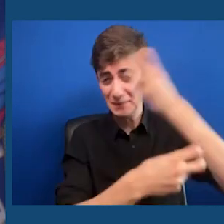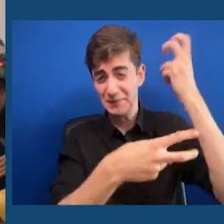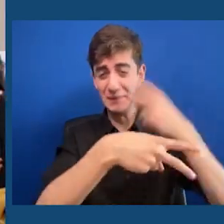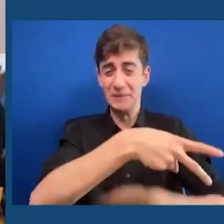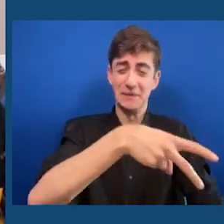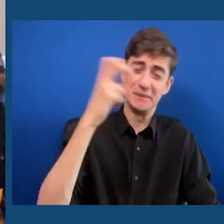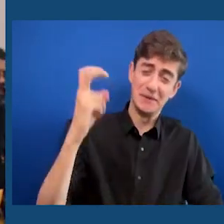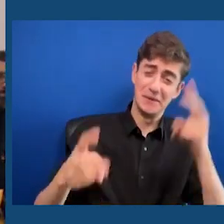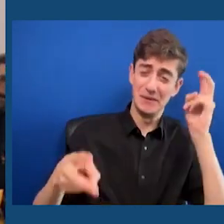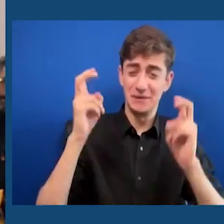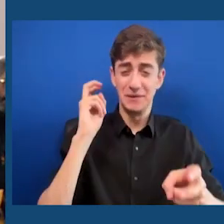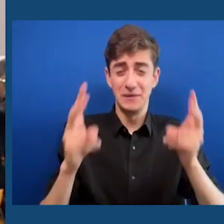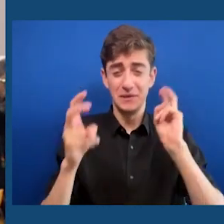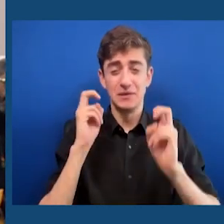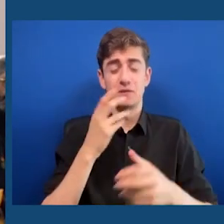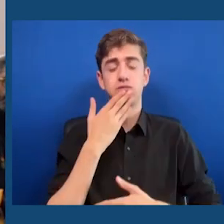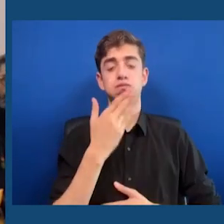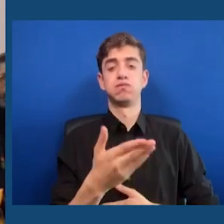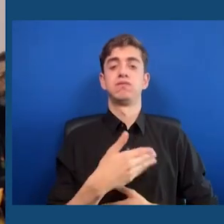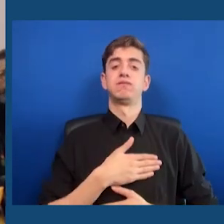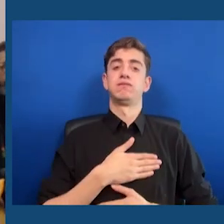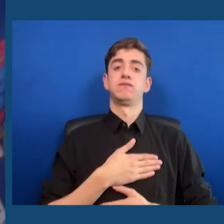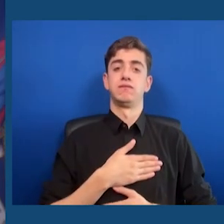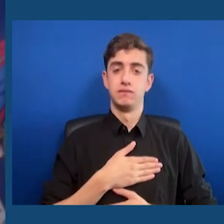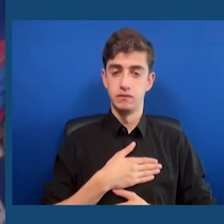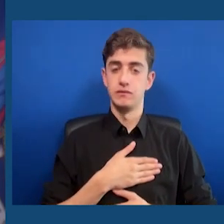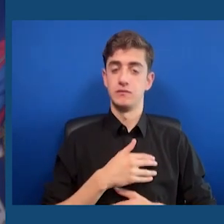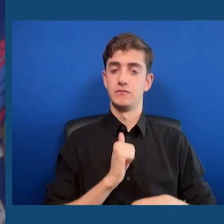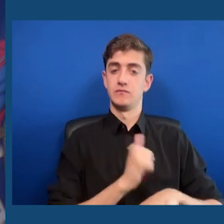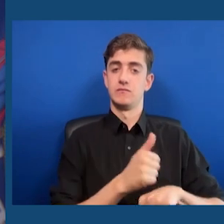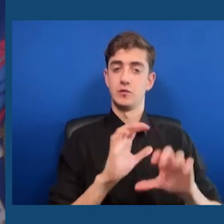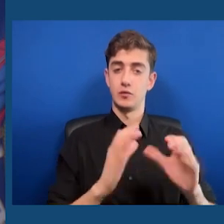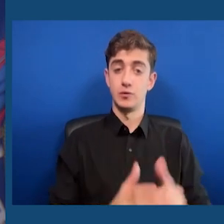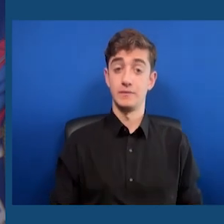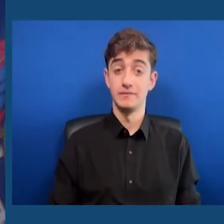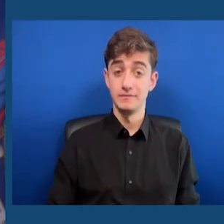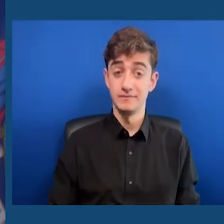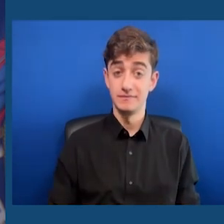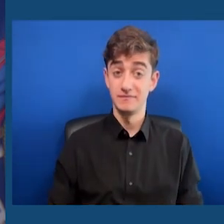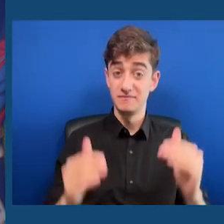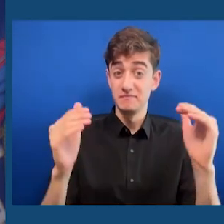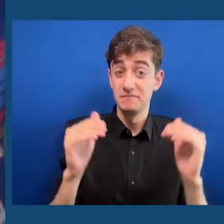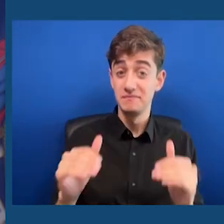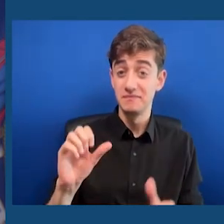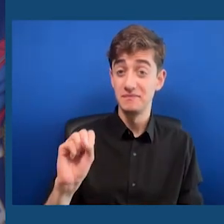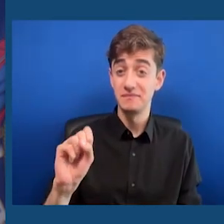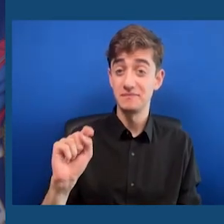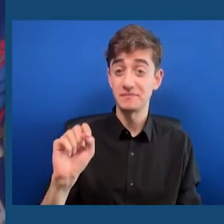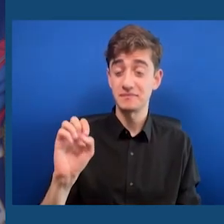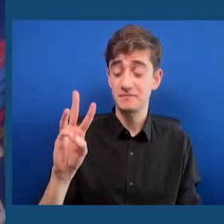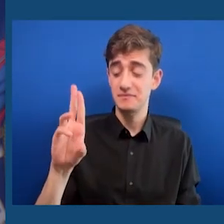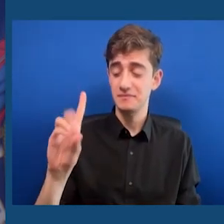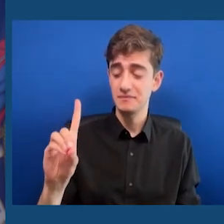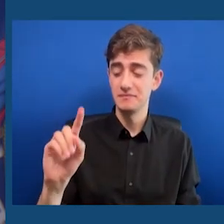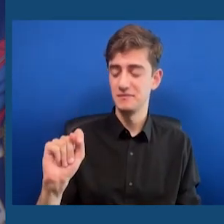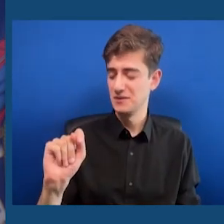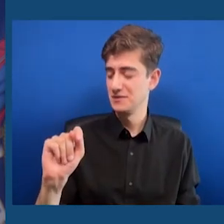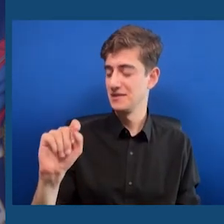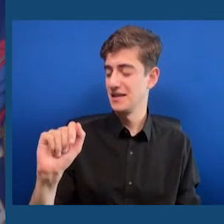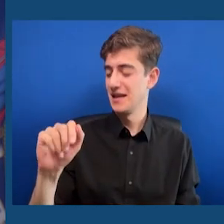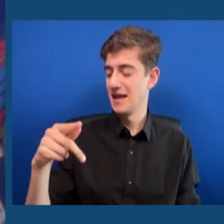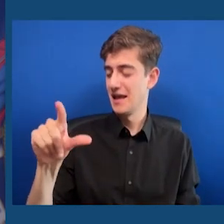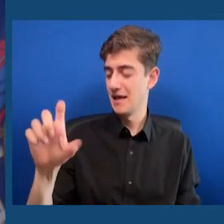Thank you. Thank you. Thank you. Stuart Applebaum, the president of RWDSU, who represents thousands of workers who are